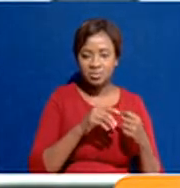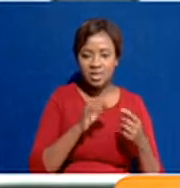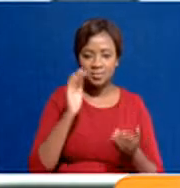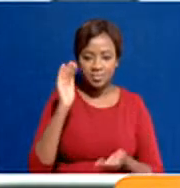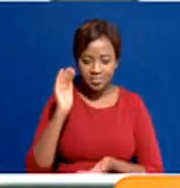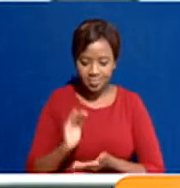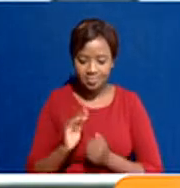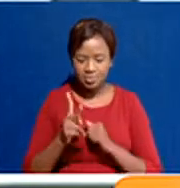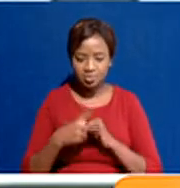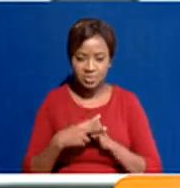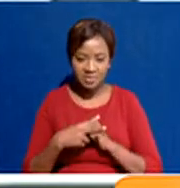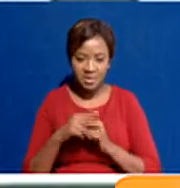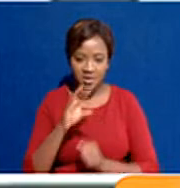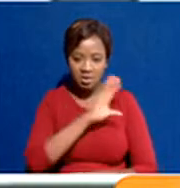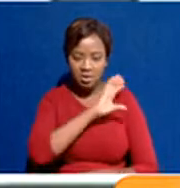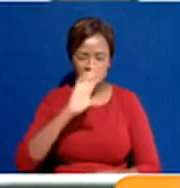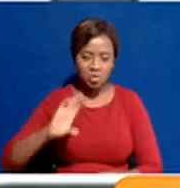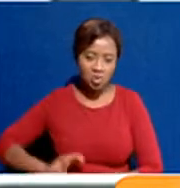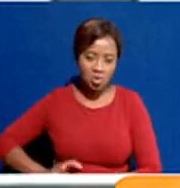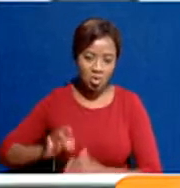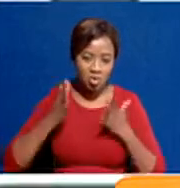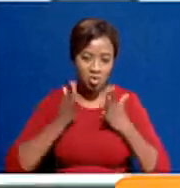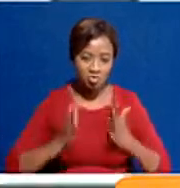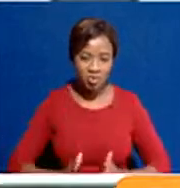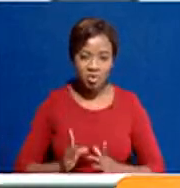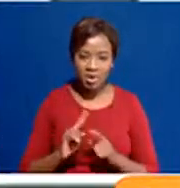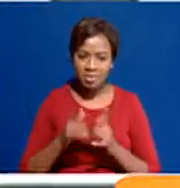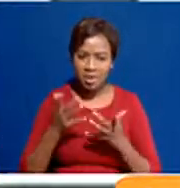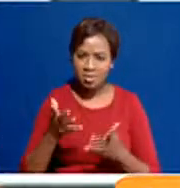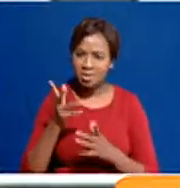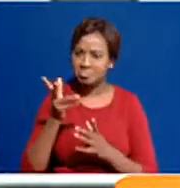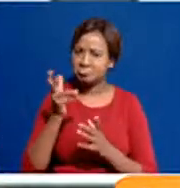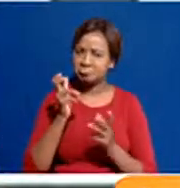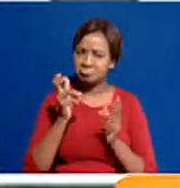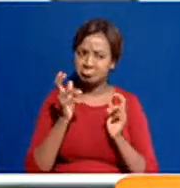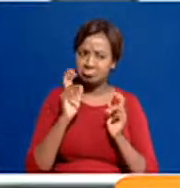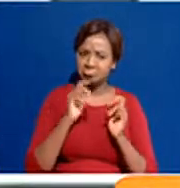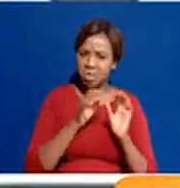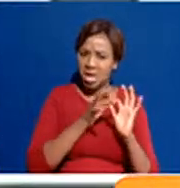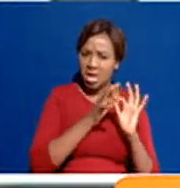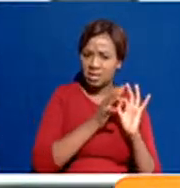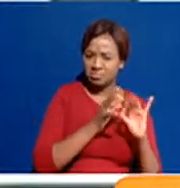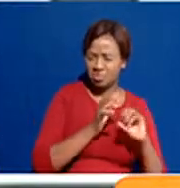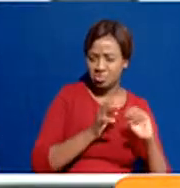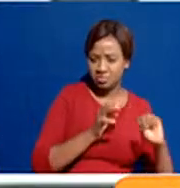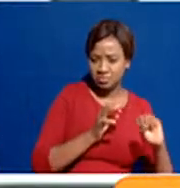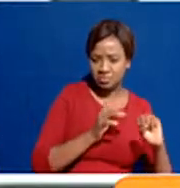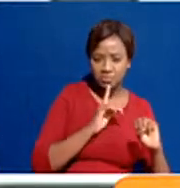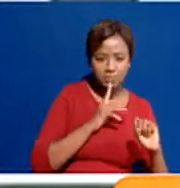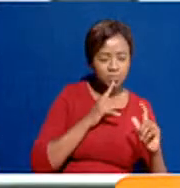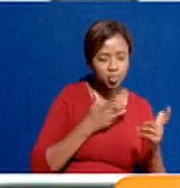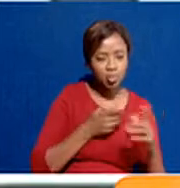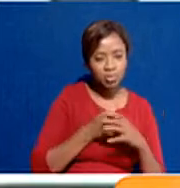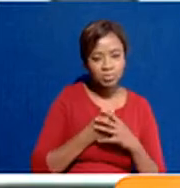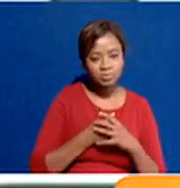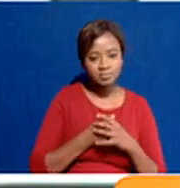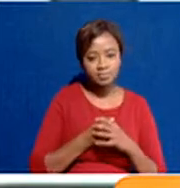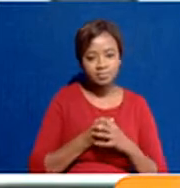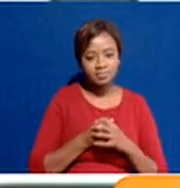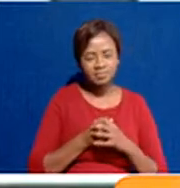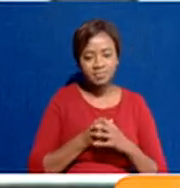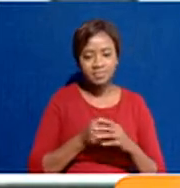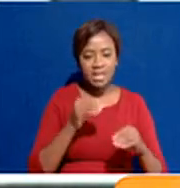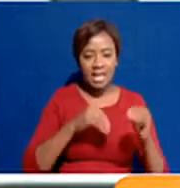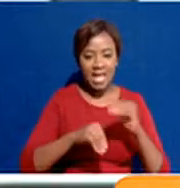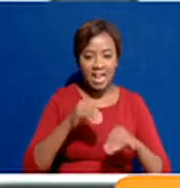7. But listening to the leadership, especially from the Azimio side, them saying that elections are